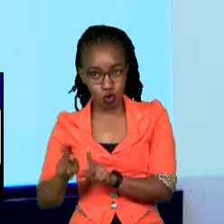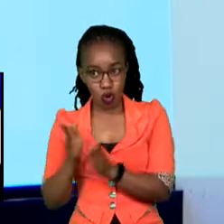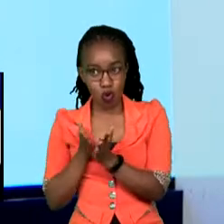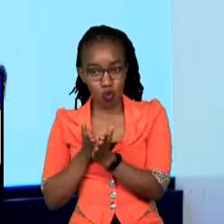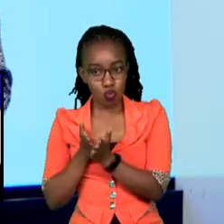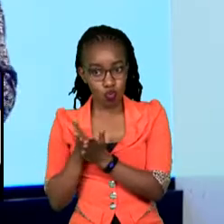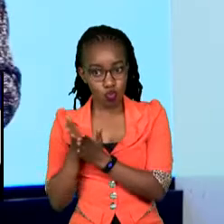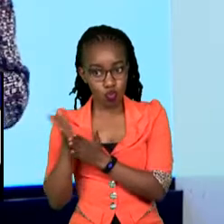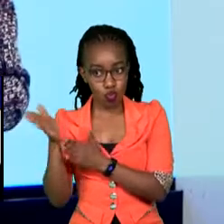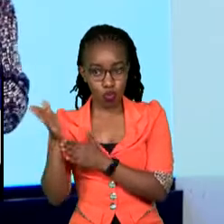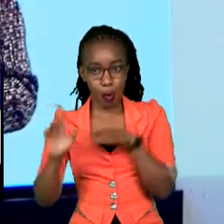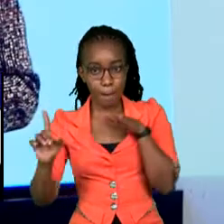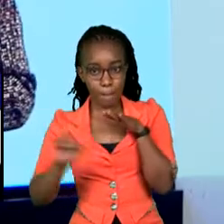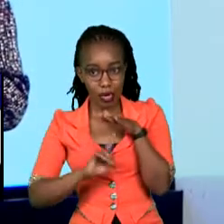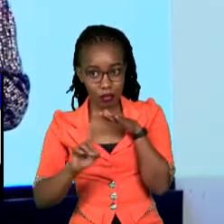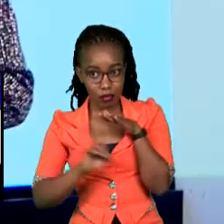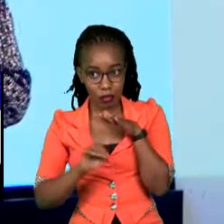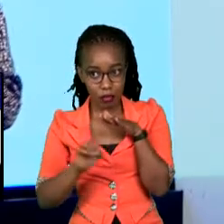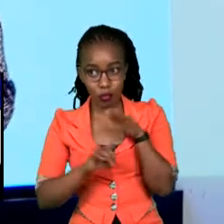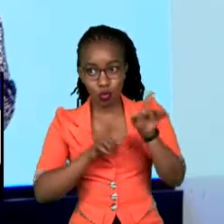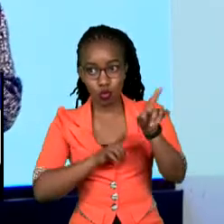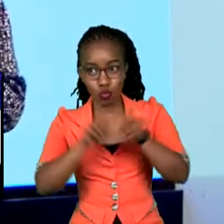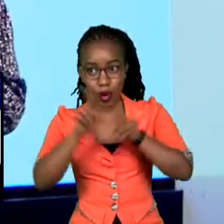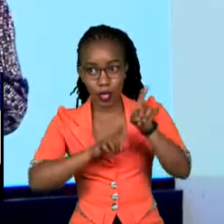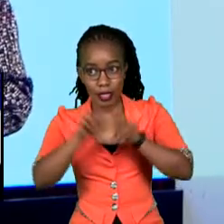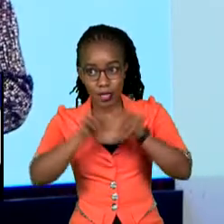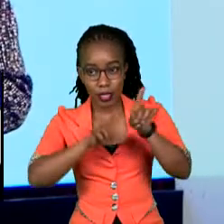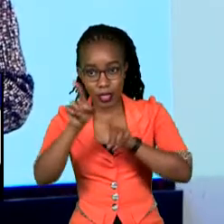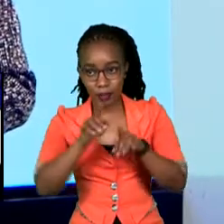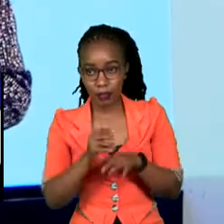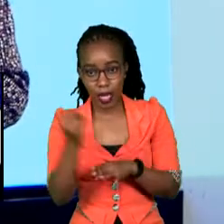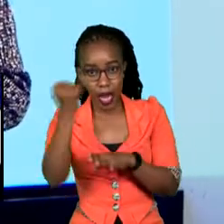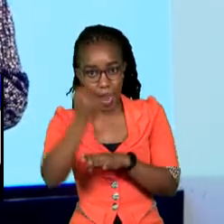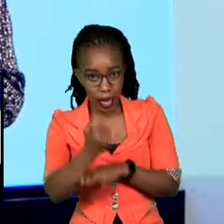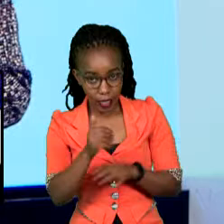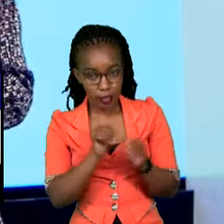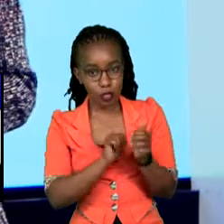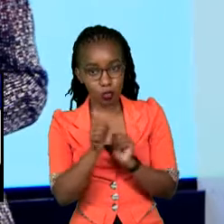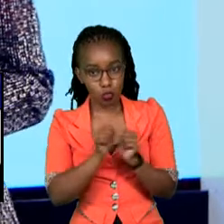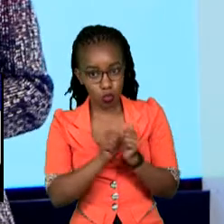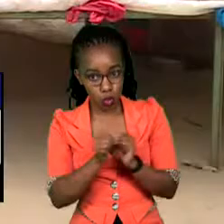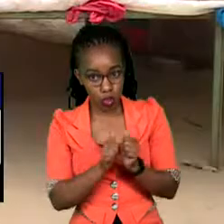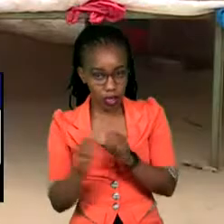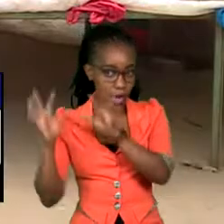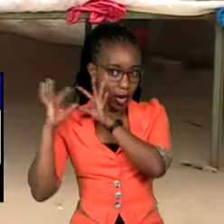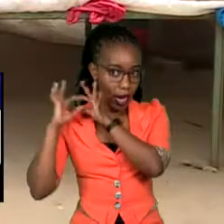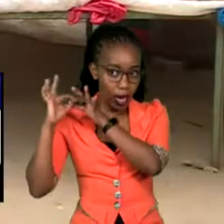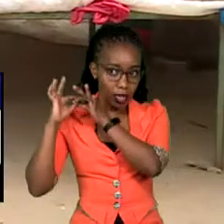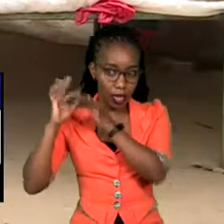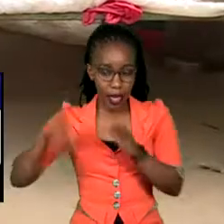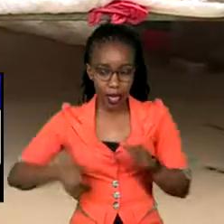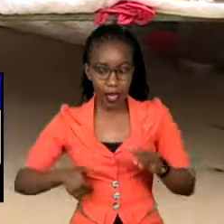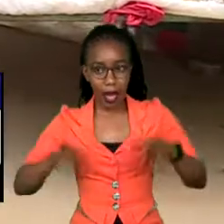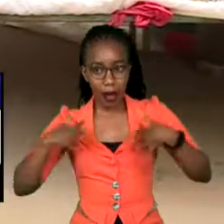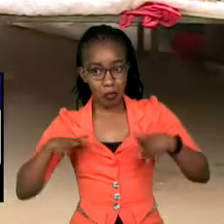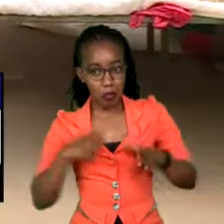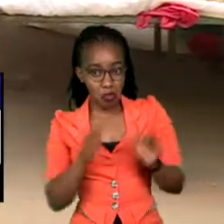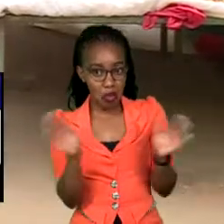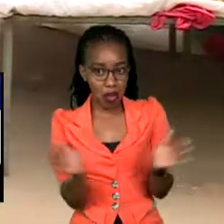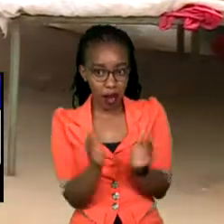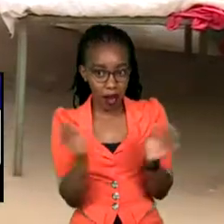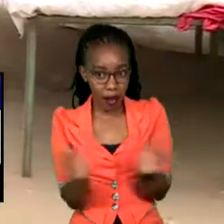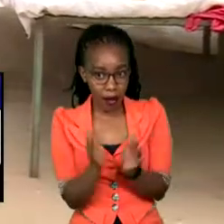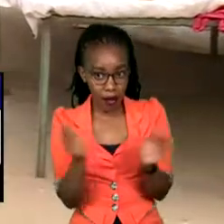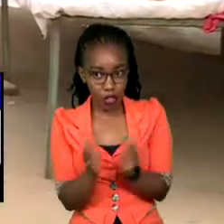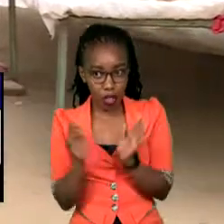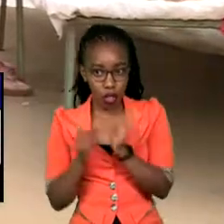the Ministry of Tourism, Arts, Sports and Culture. Youth have also been urged to come out